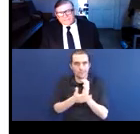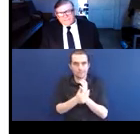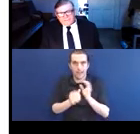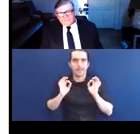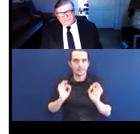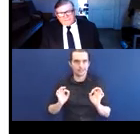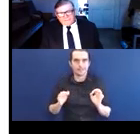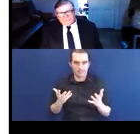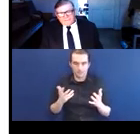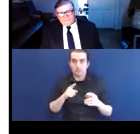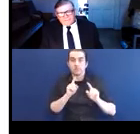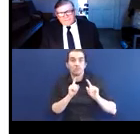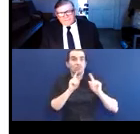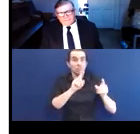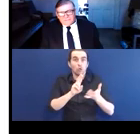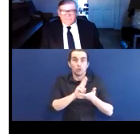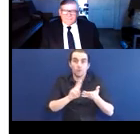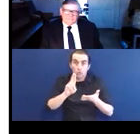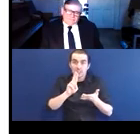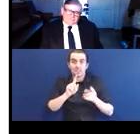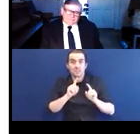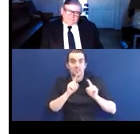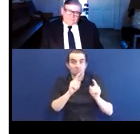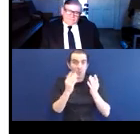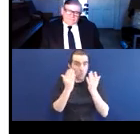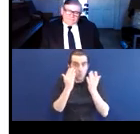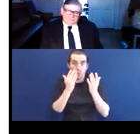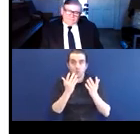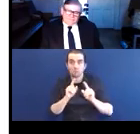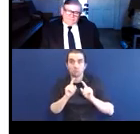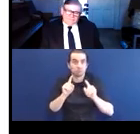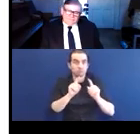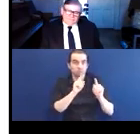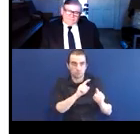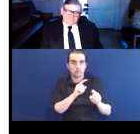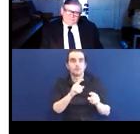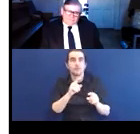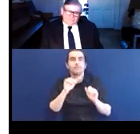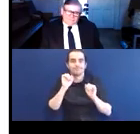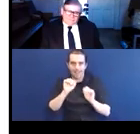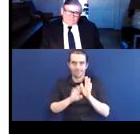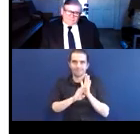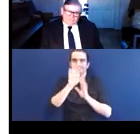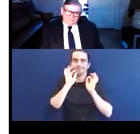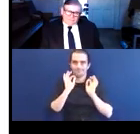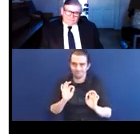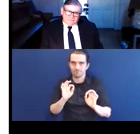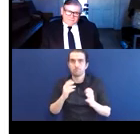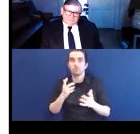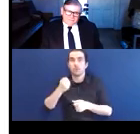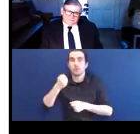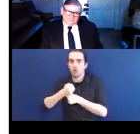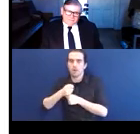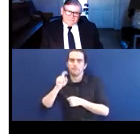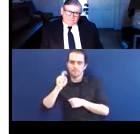skills. Plus, education level should be high as well. You must have academic qualifications, that I agree. But you must have professional